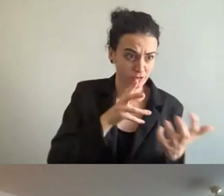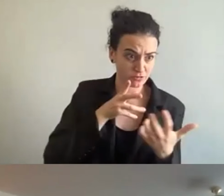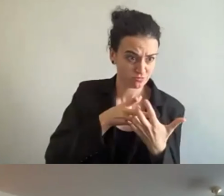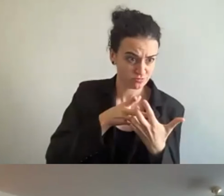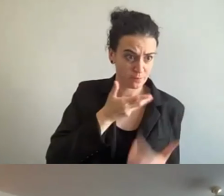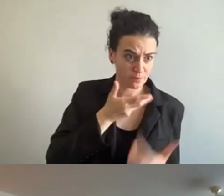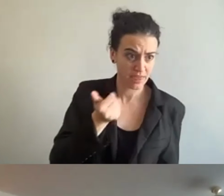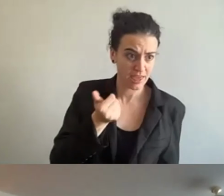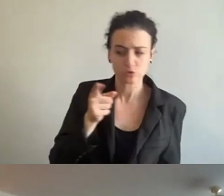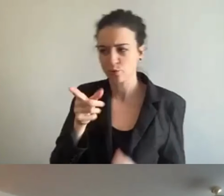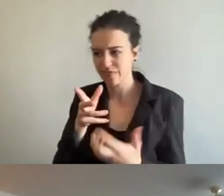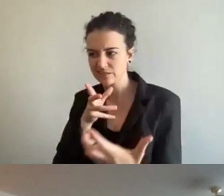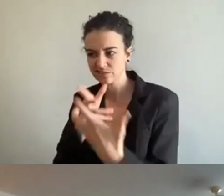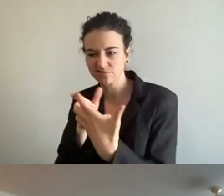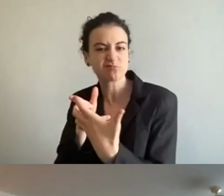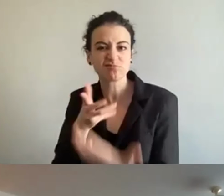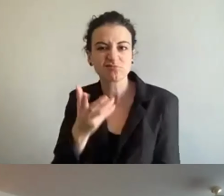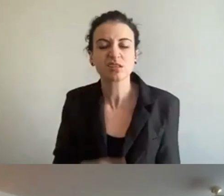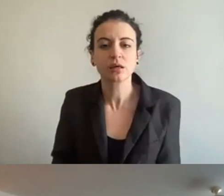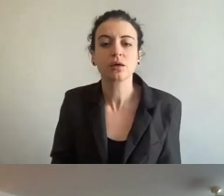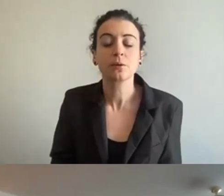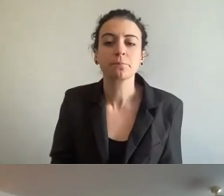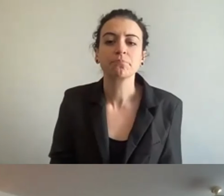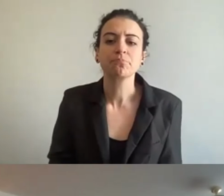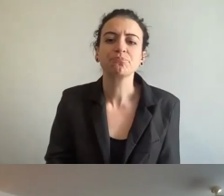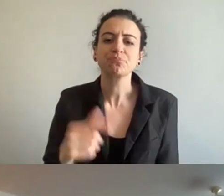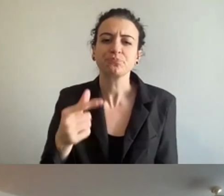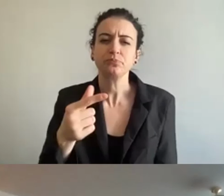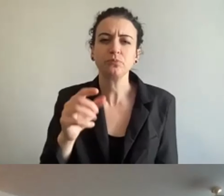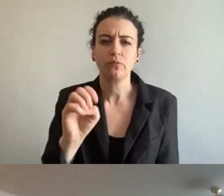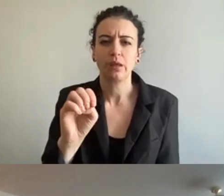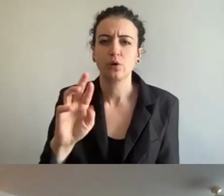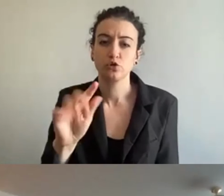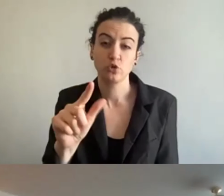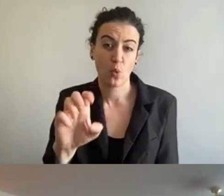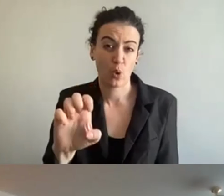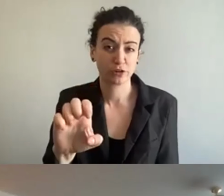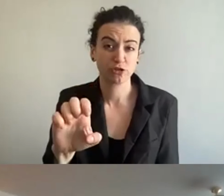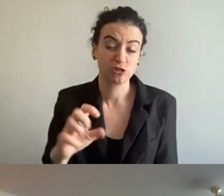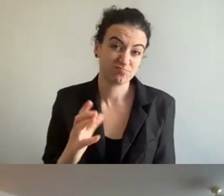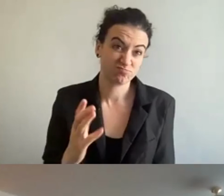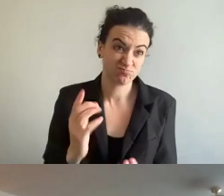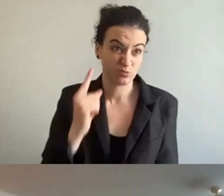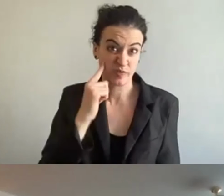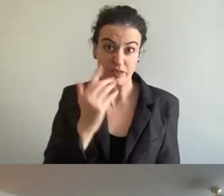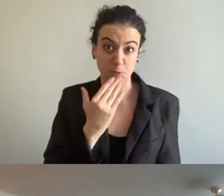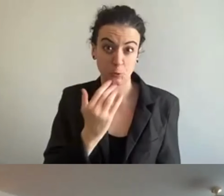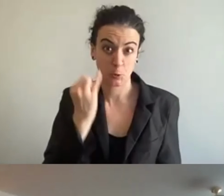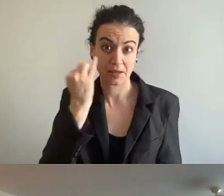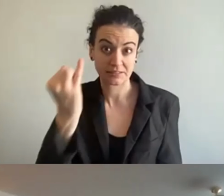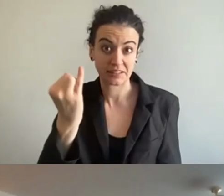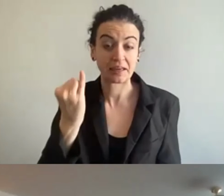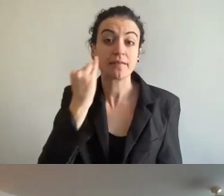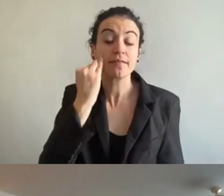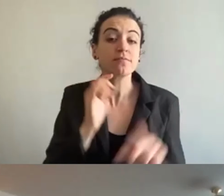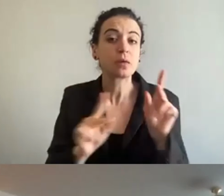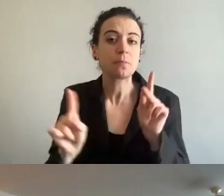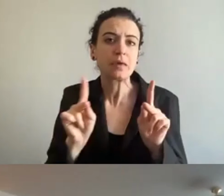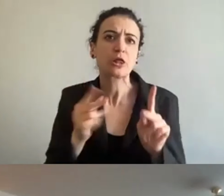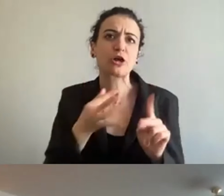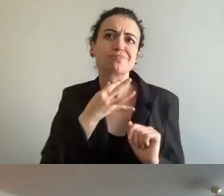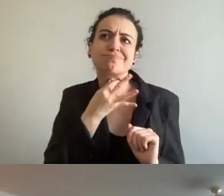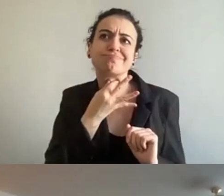Is it fair, Robert or other folks, do you think to just encourage all of our individuals out there, if they have a question about whether they have the right